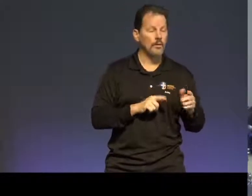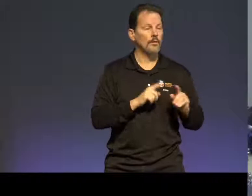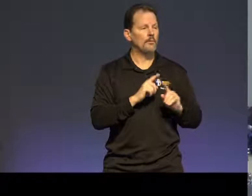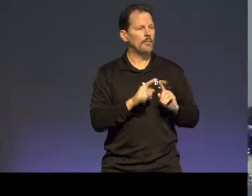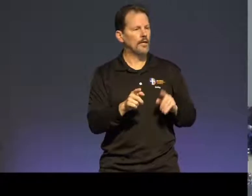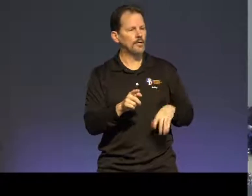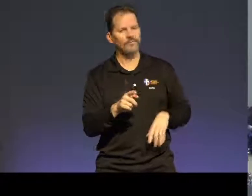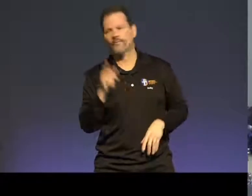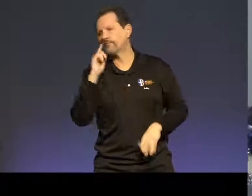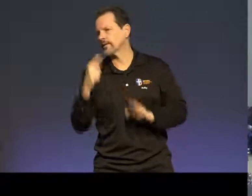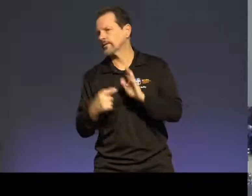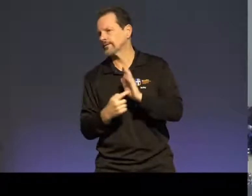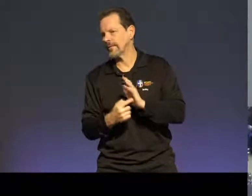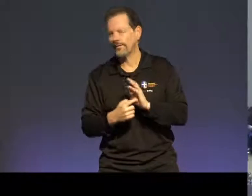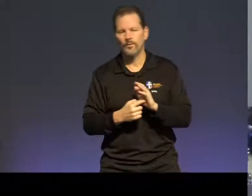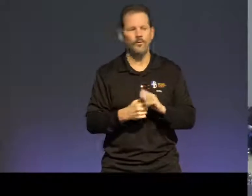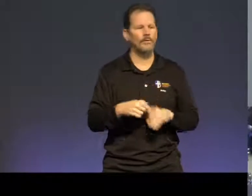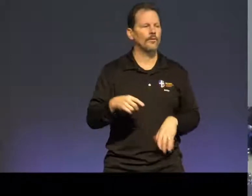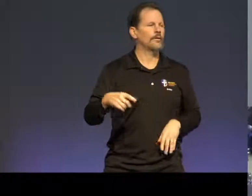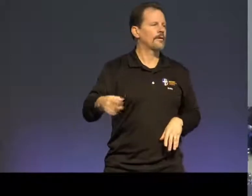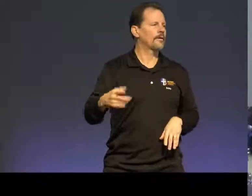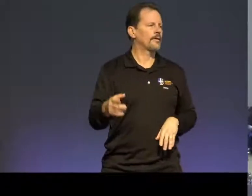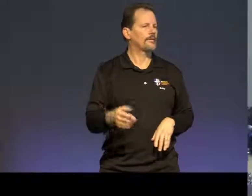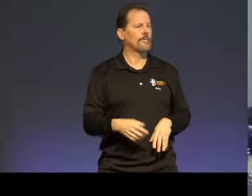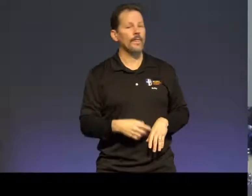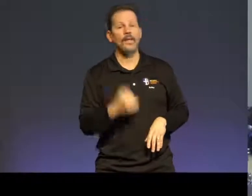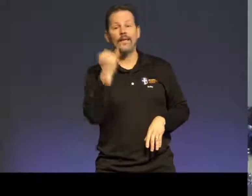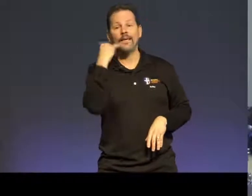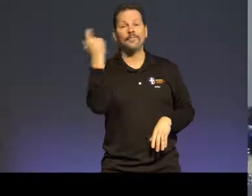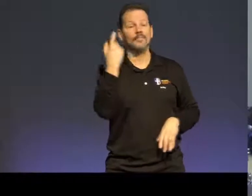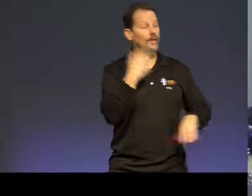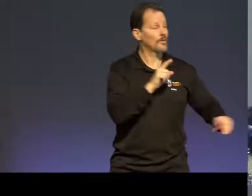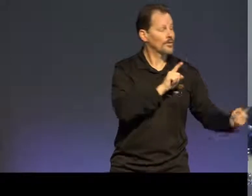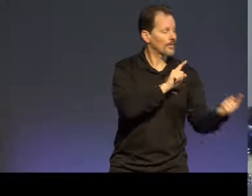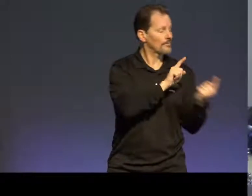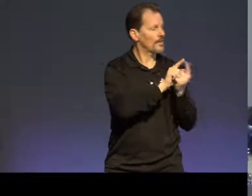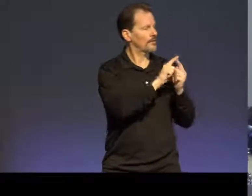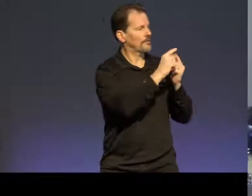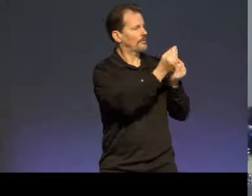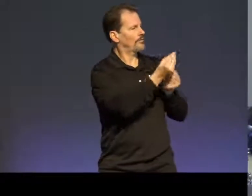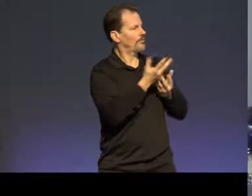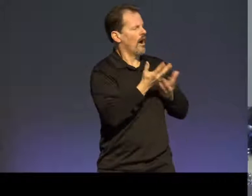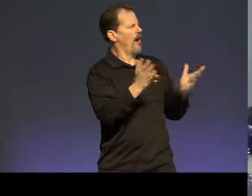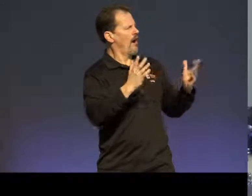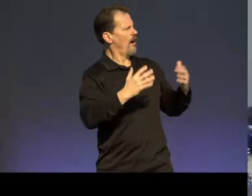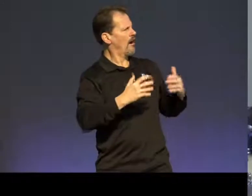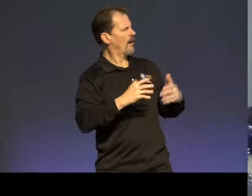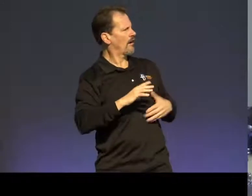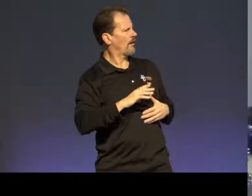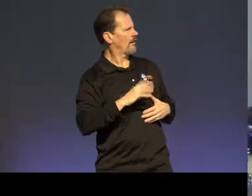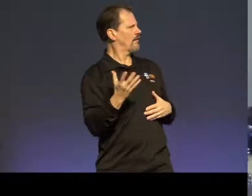That person wasn't the problem. The problem was you didn't want to hear what they had to say. I'm going to just start saying I so nobody gets offended.